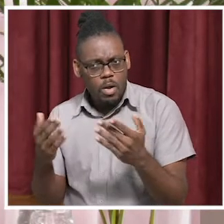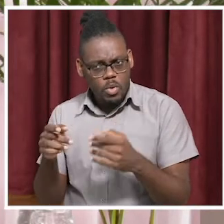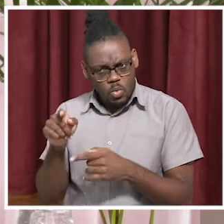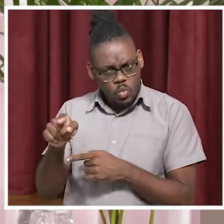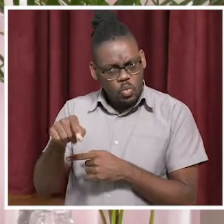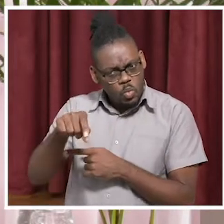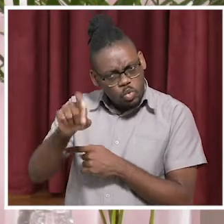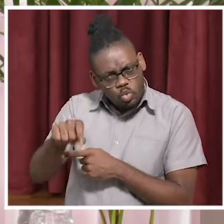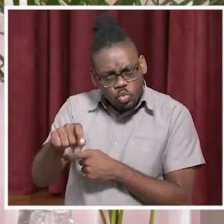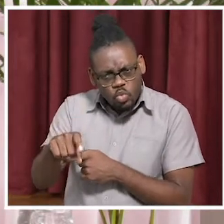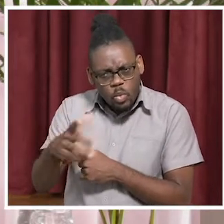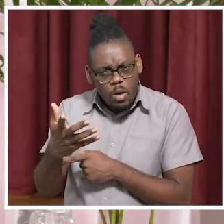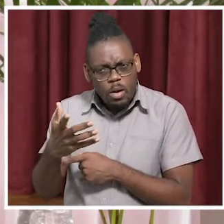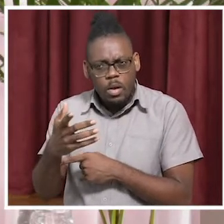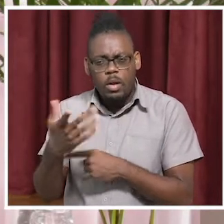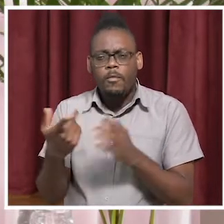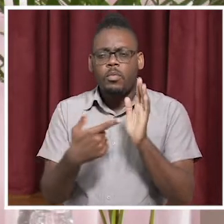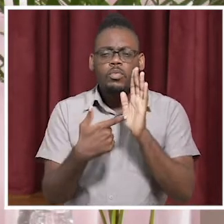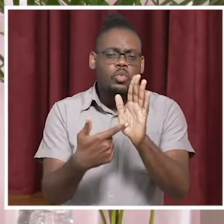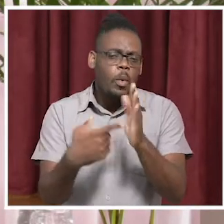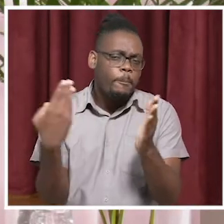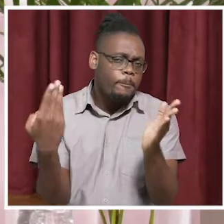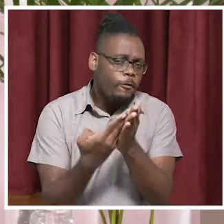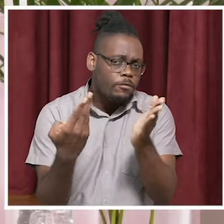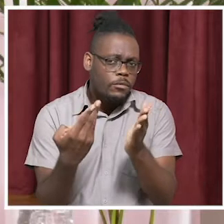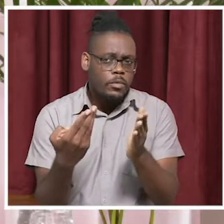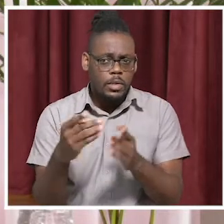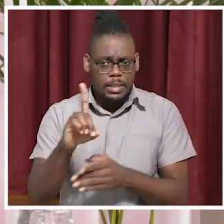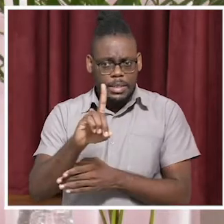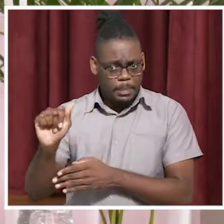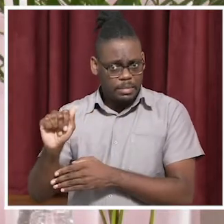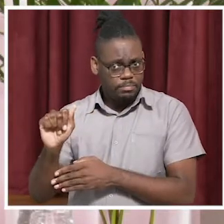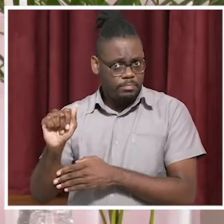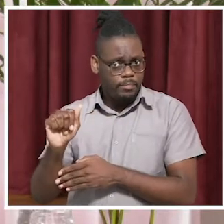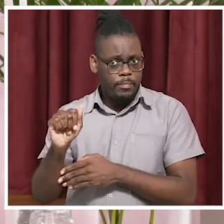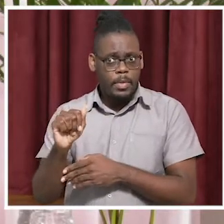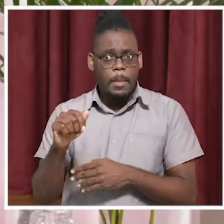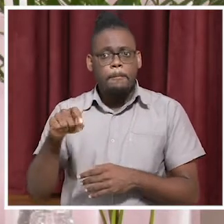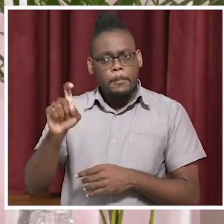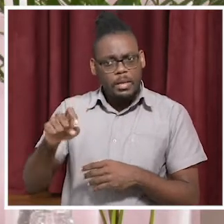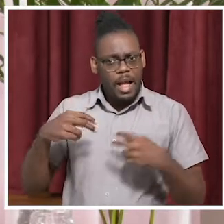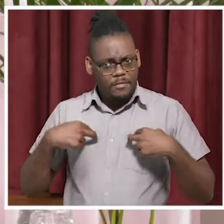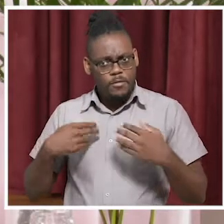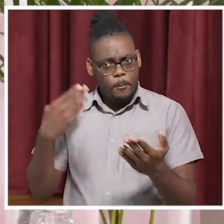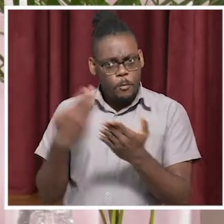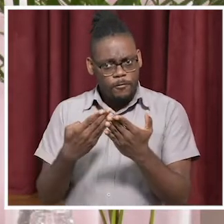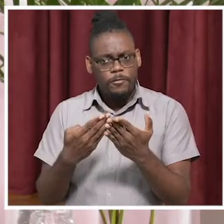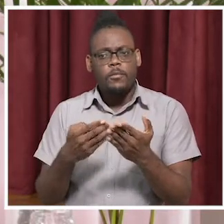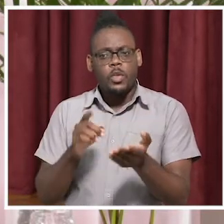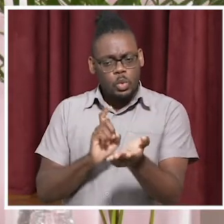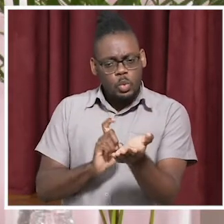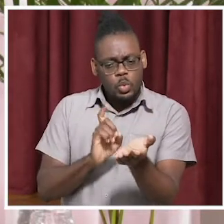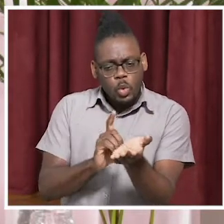from earning. Okay. Right, so the grant is not for persons who are unemployed, but really for persons who are disabled from earning and are so certified.